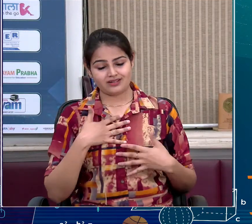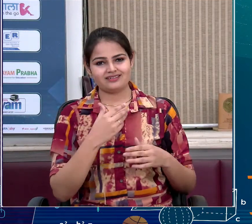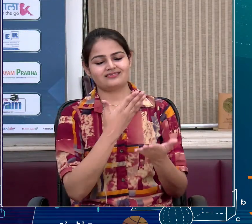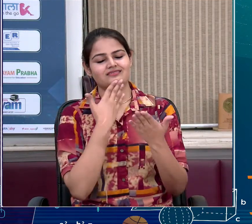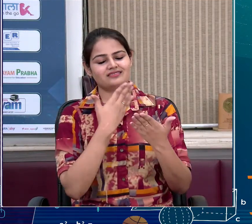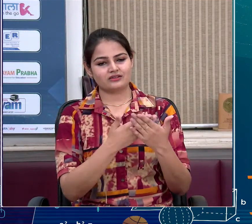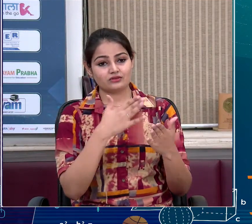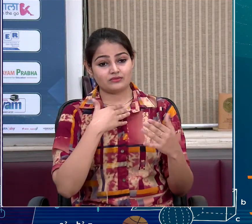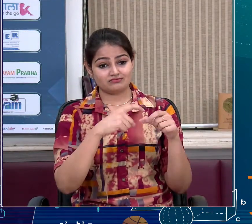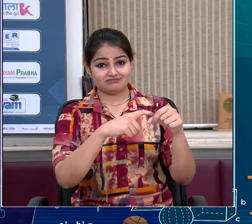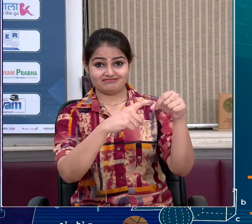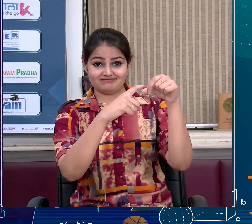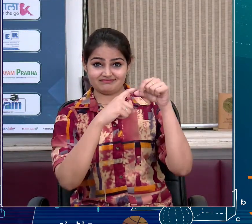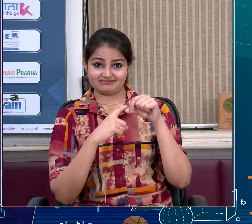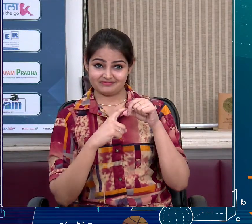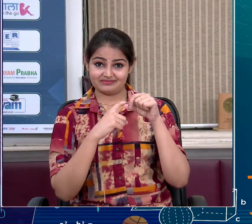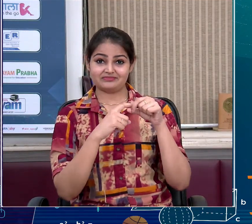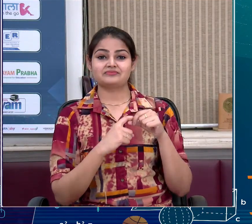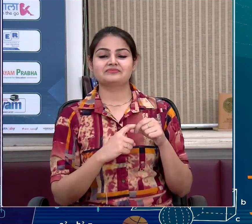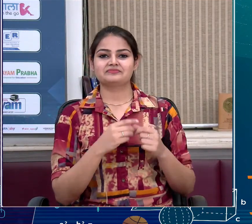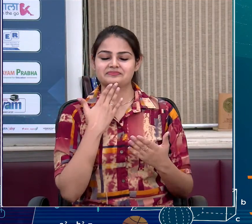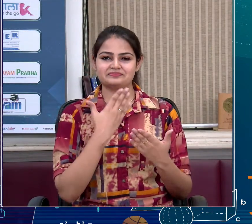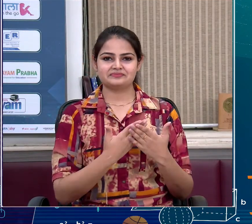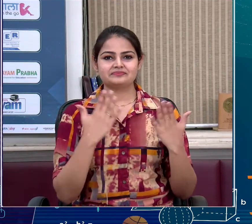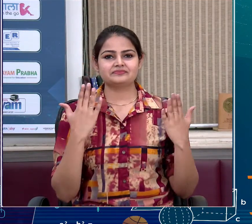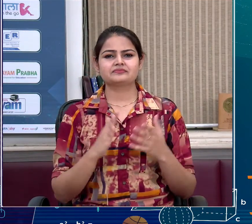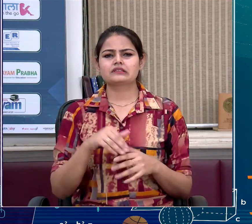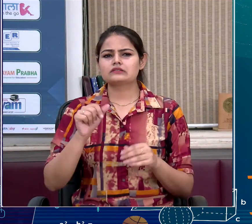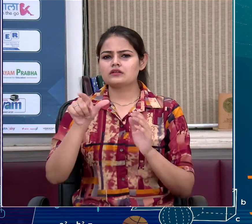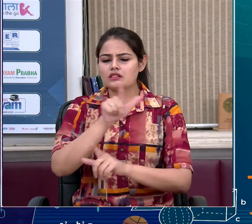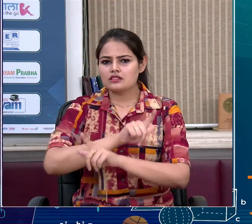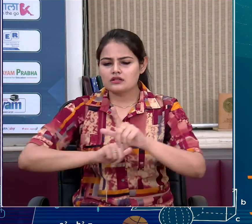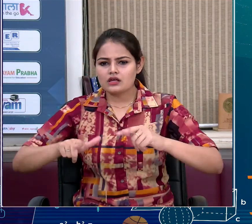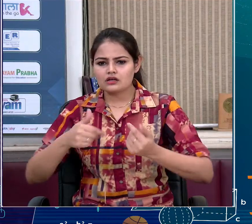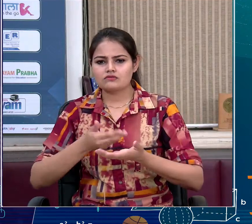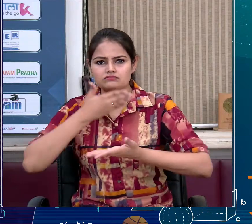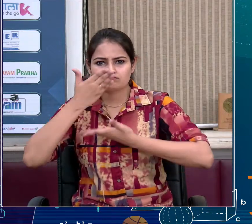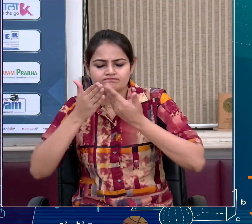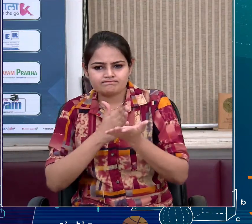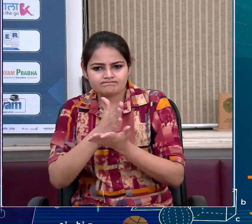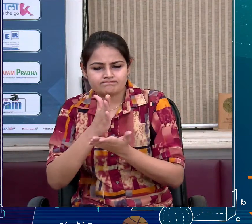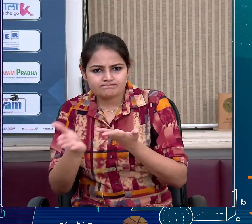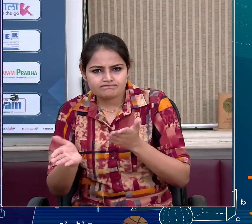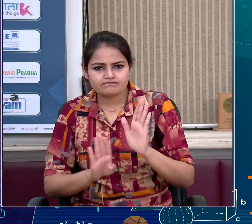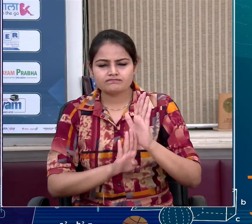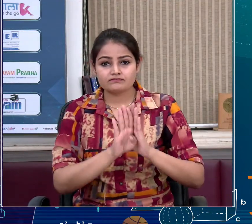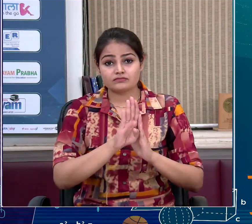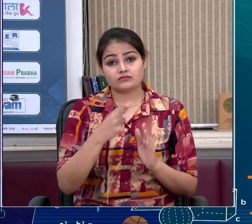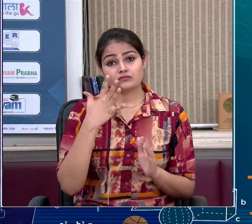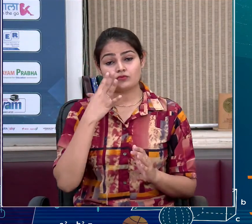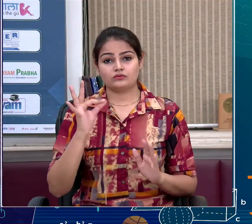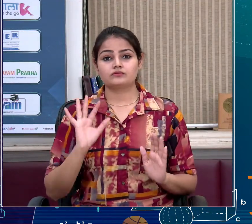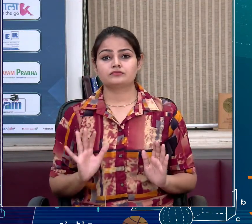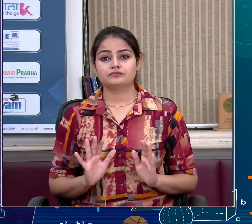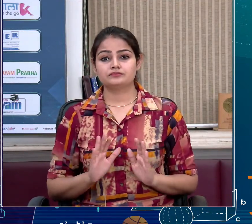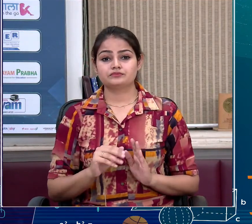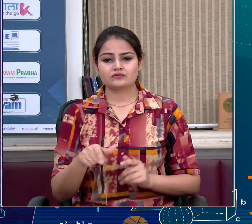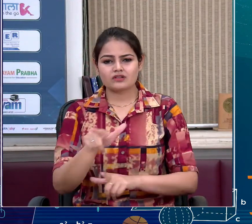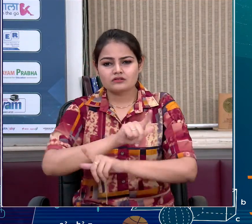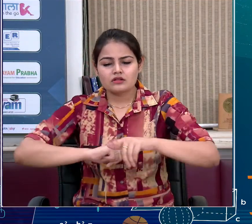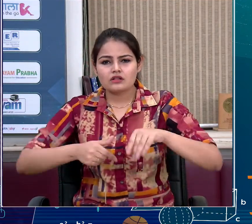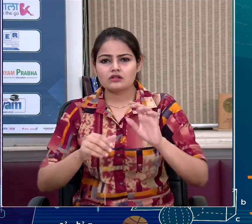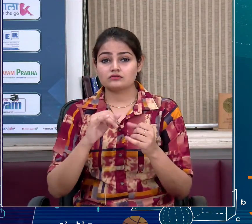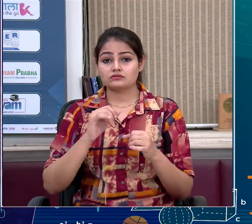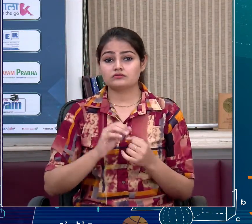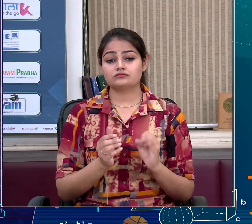pause and asking such a valid question to me. Yes, language strategy is something which I can talk about. Language skills is definitely